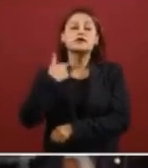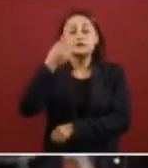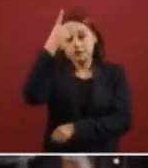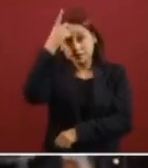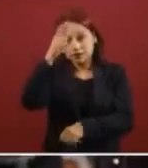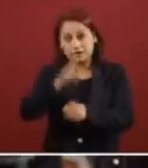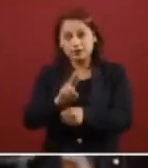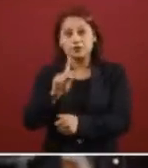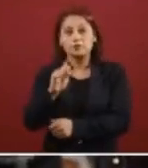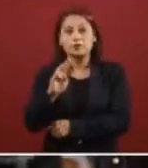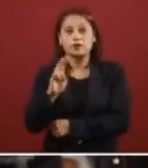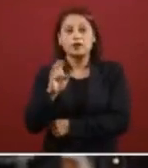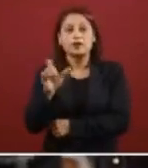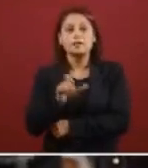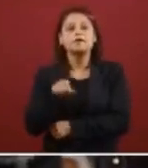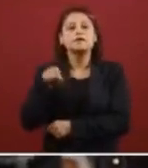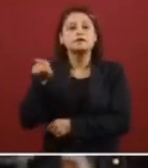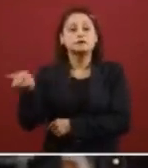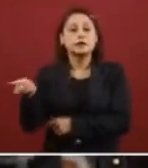for